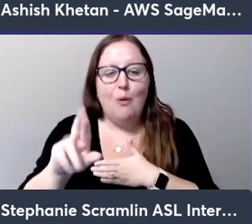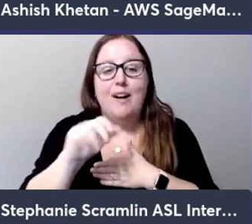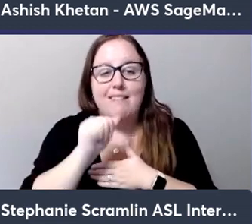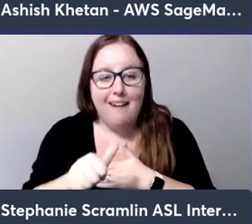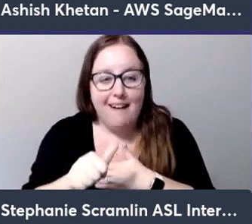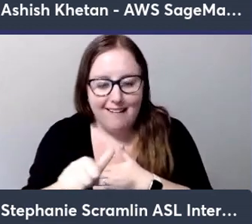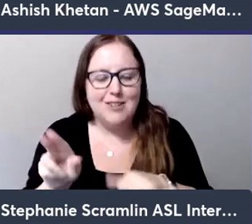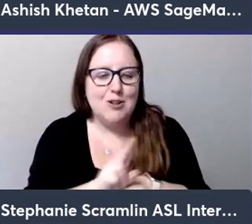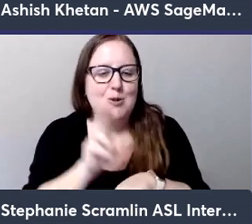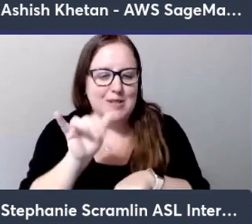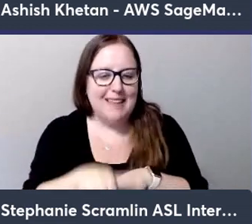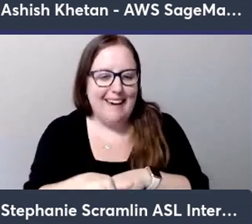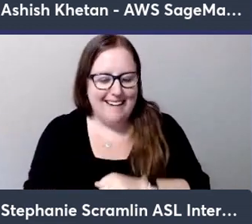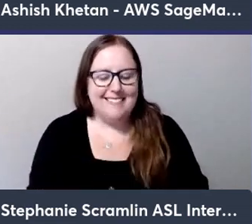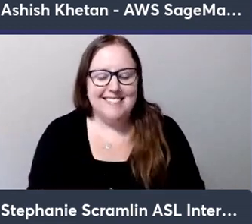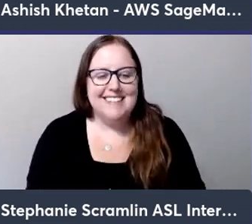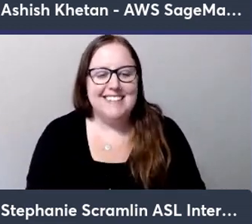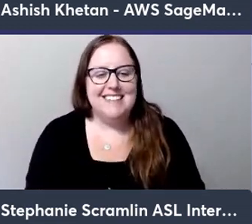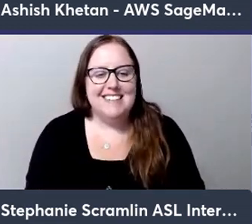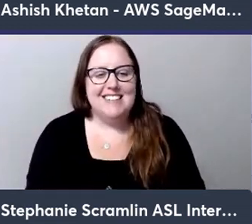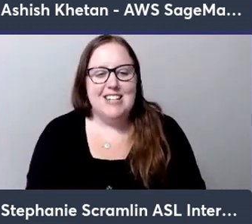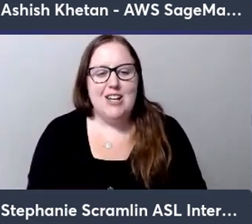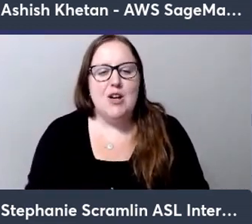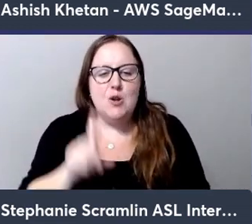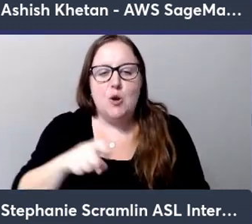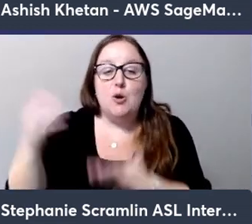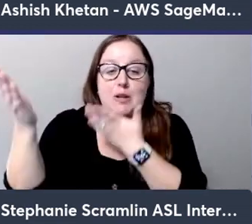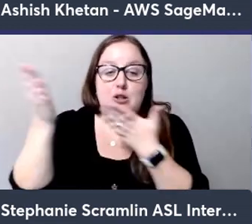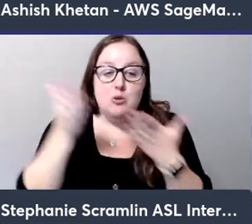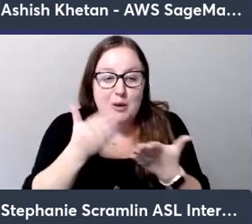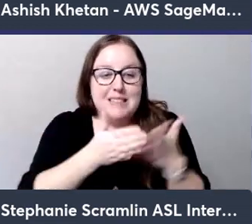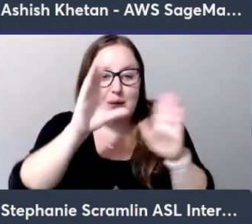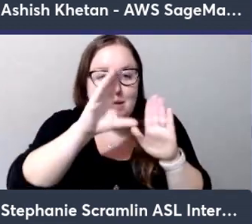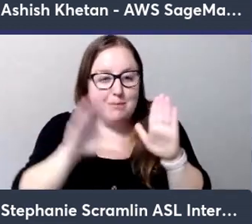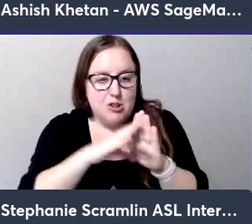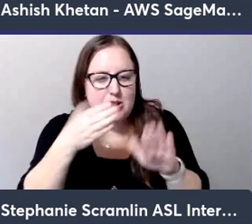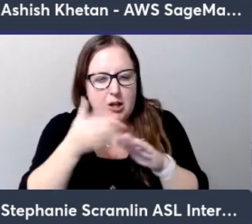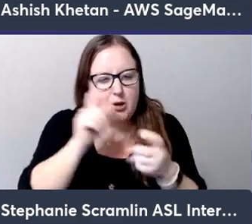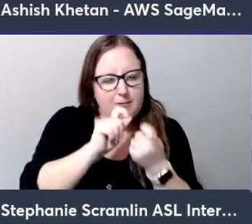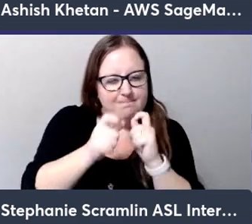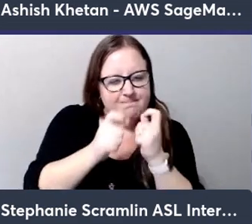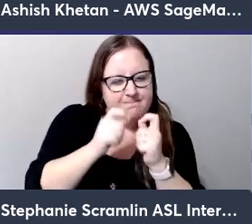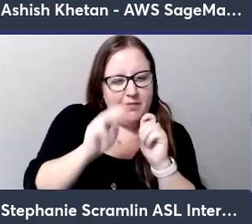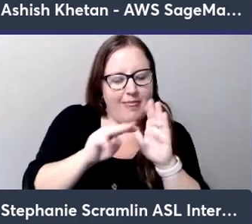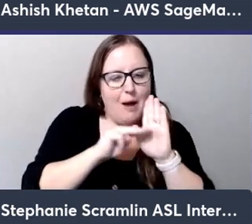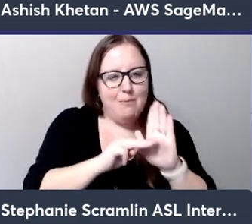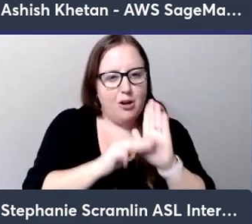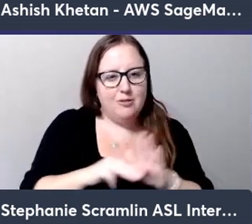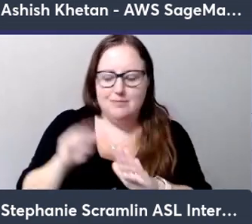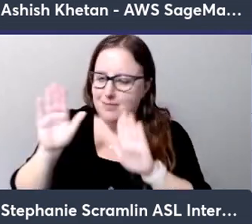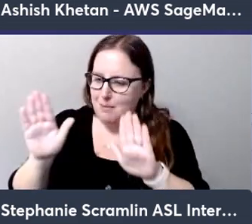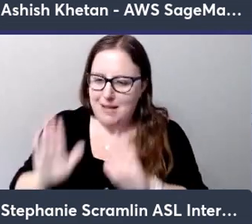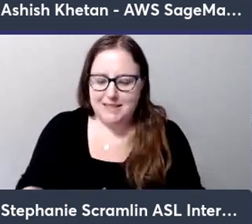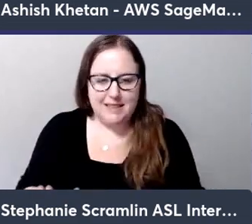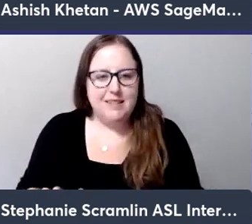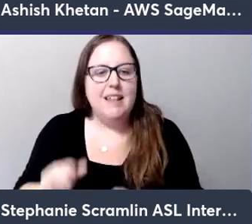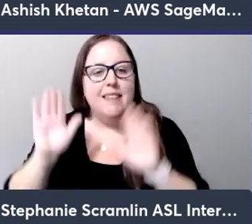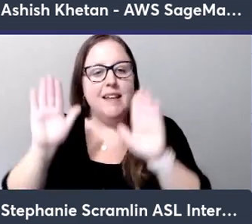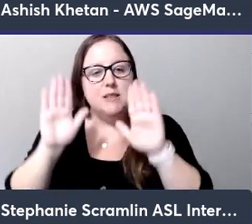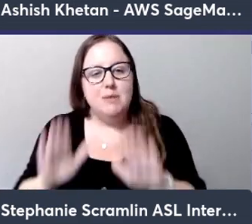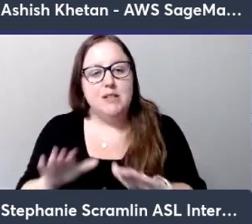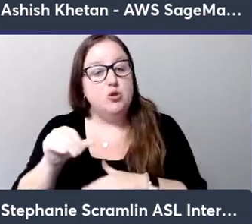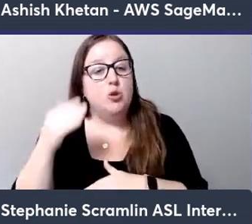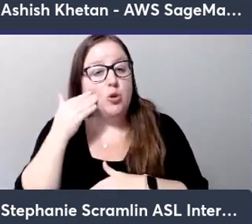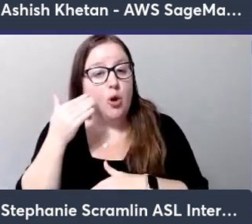this algorithm. So you need to bring in some images and you can fine tune this model. Amazing. That's amazing. So, you